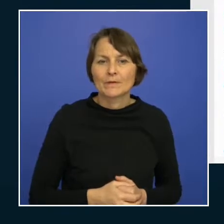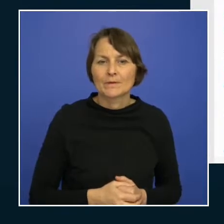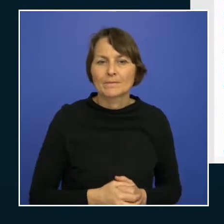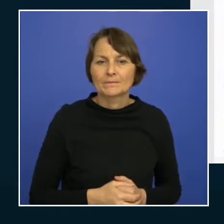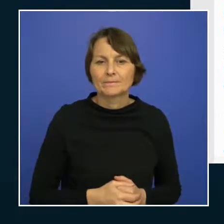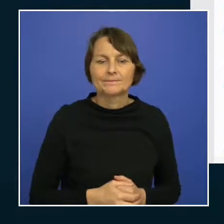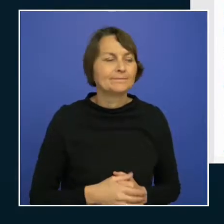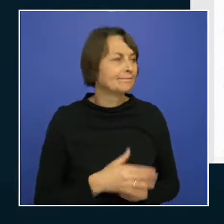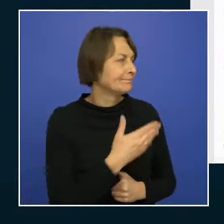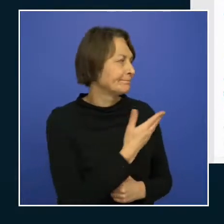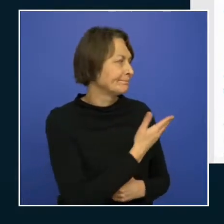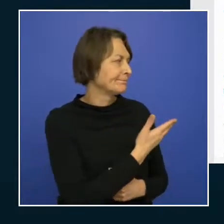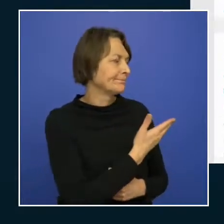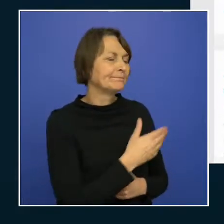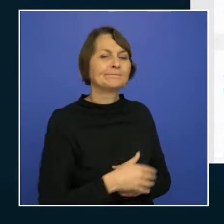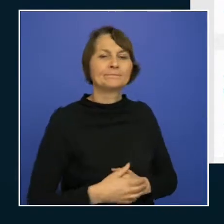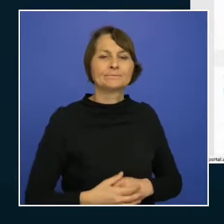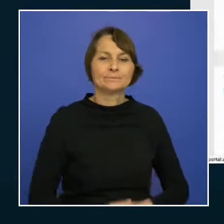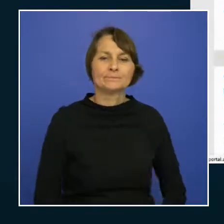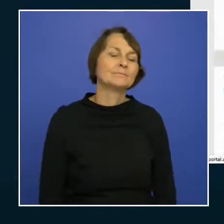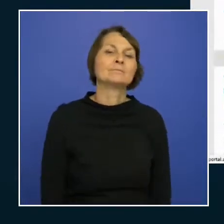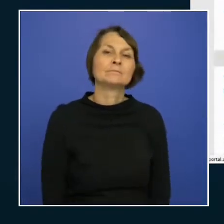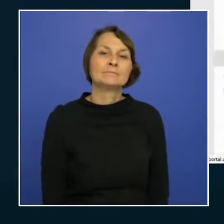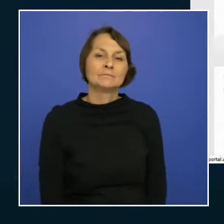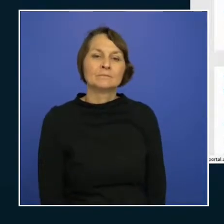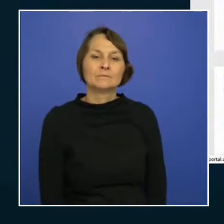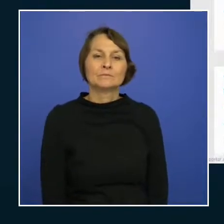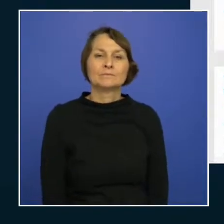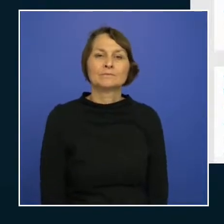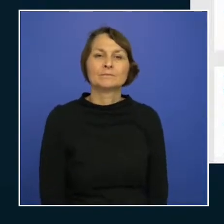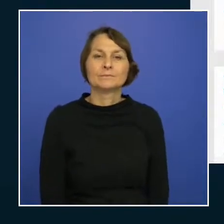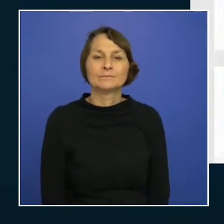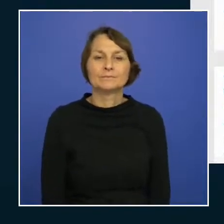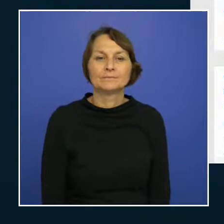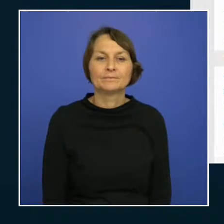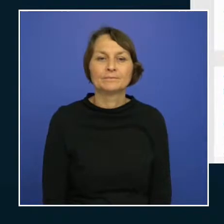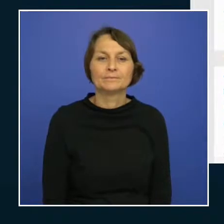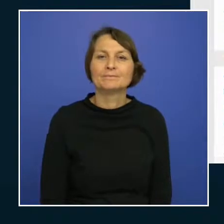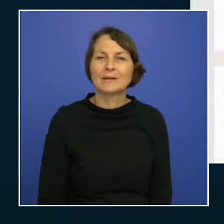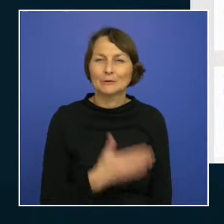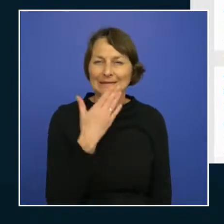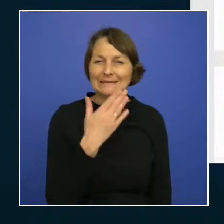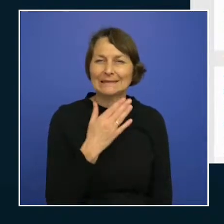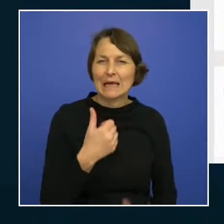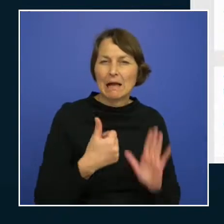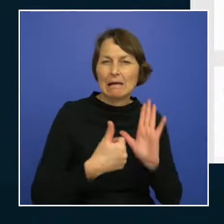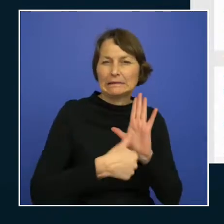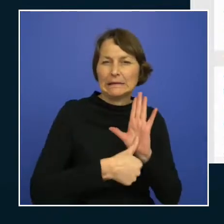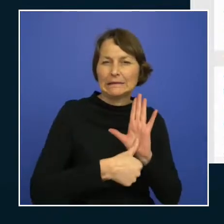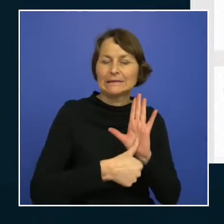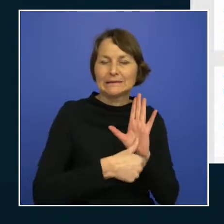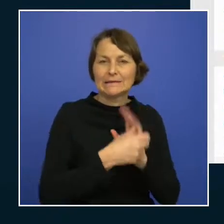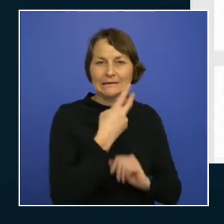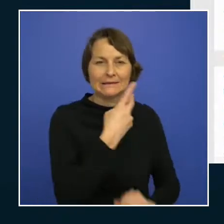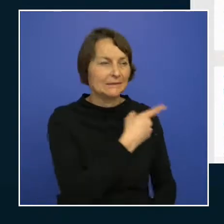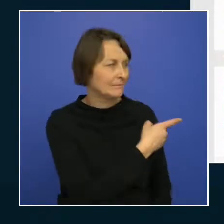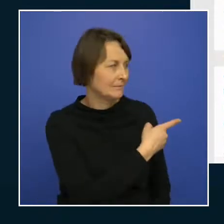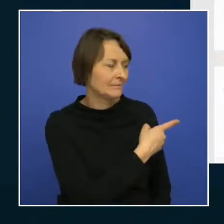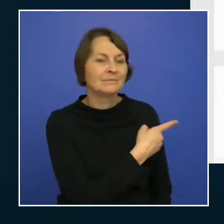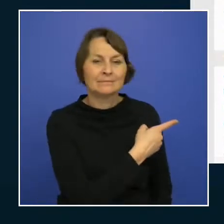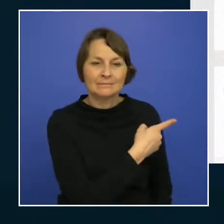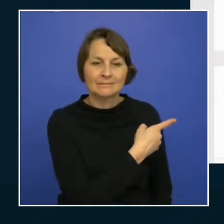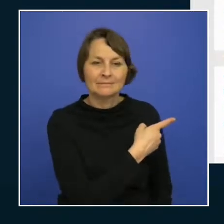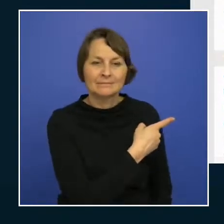app service app, and we go to identity, now you'll see that this app has a system assigned